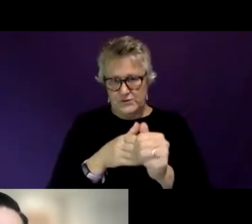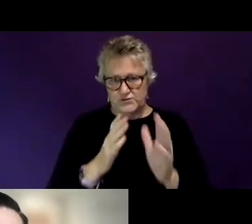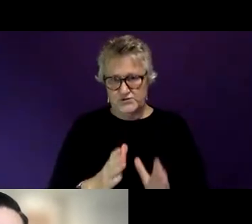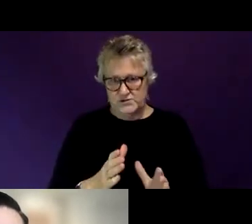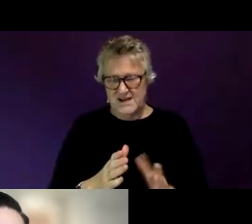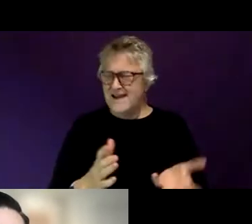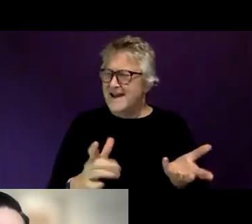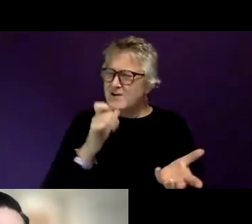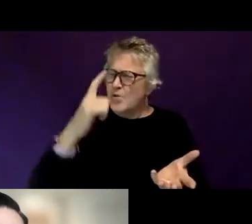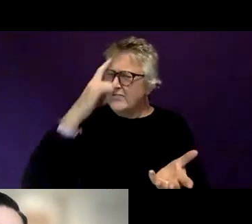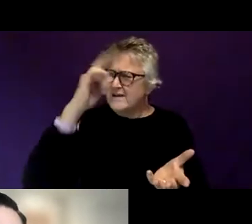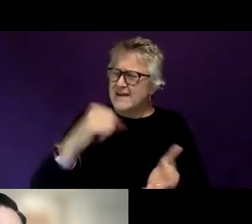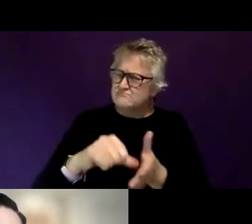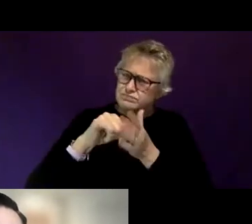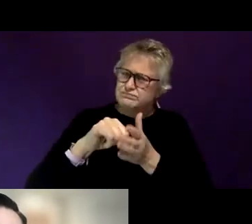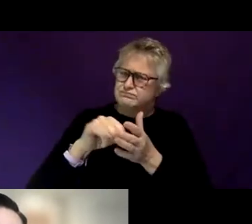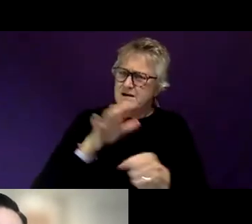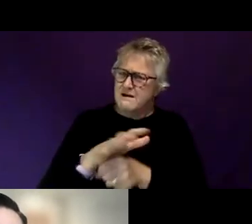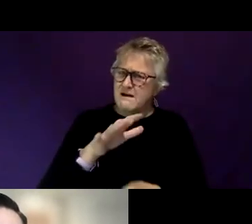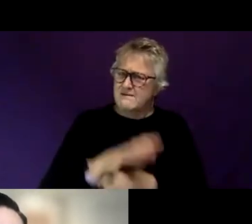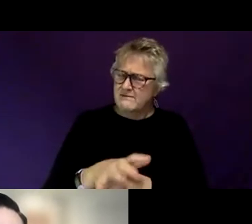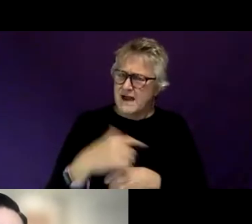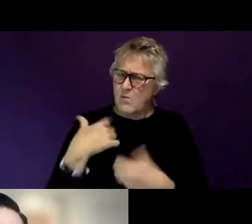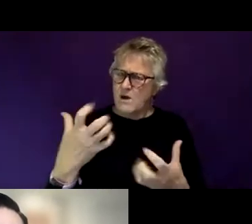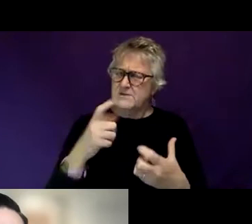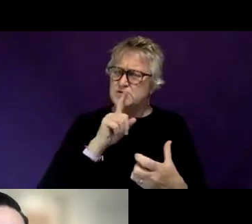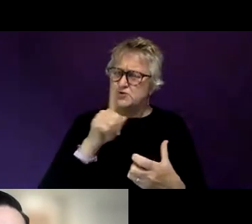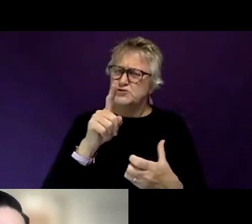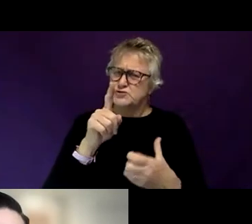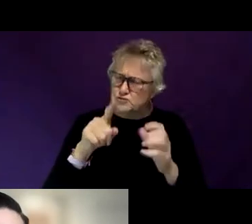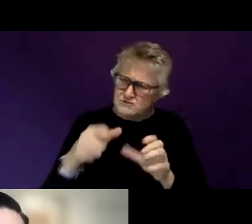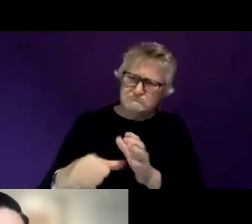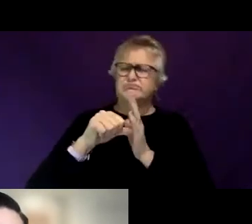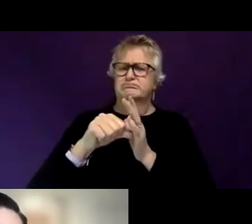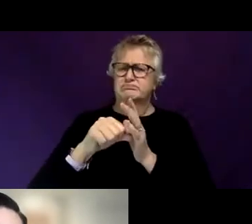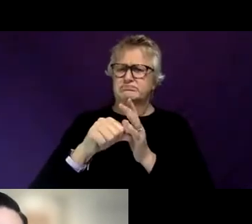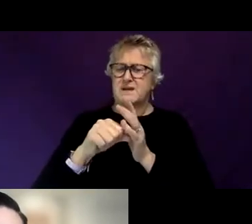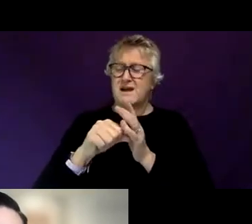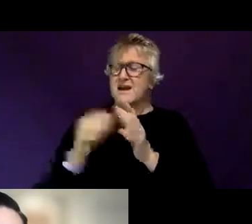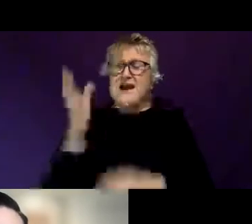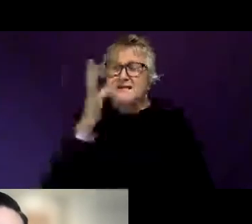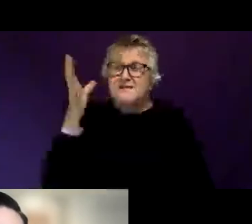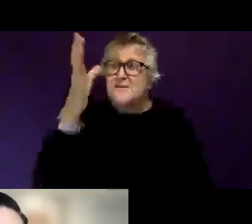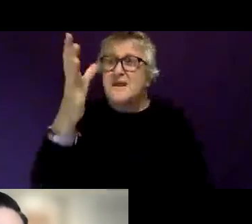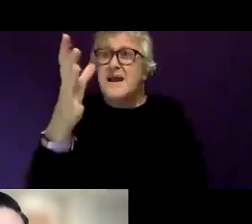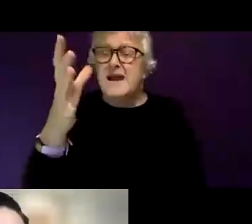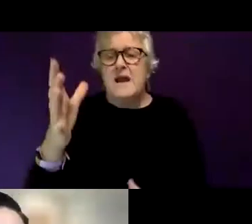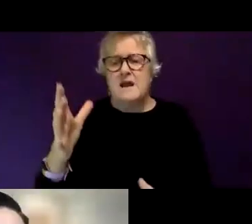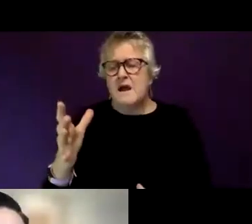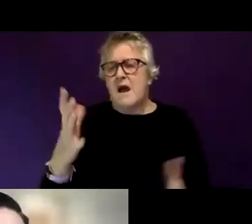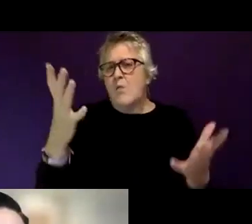highlighted enough. And I want to make sure that we highlight that. And someday I want it to be hundreds of Filipino-American leaders.